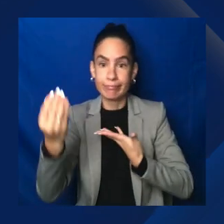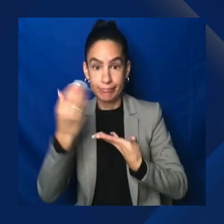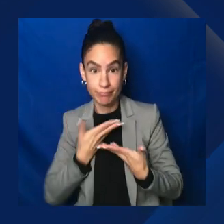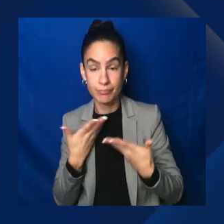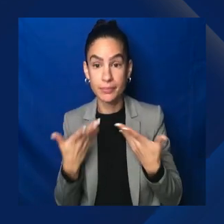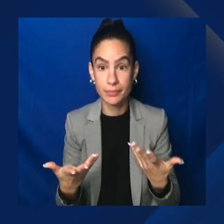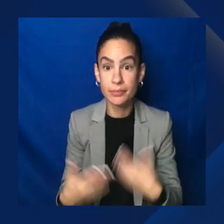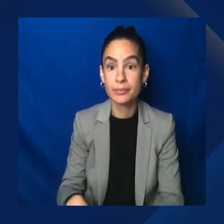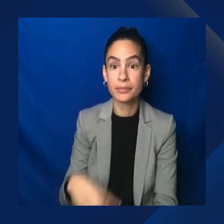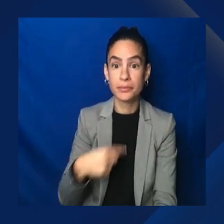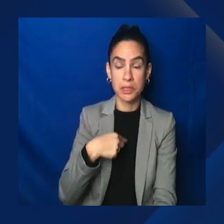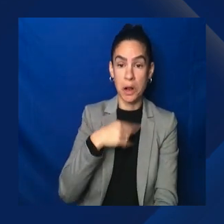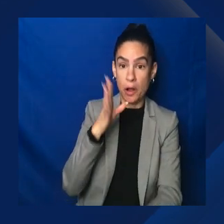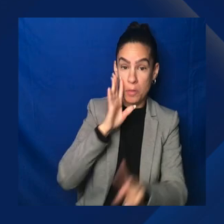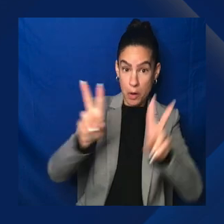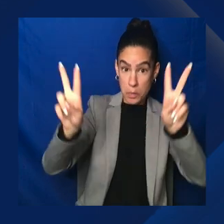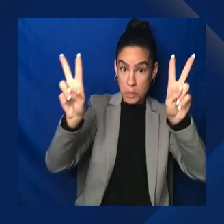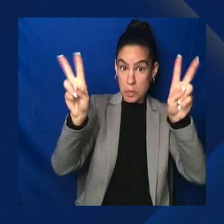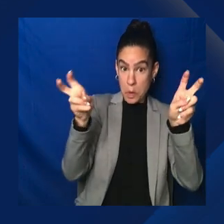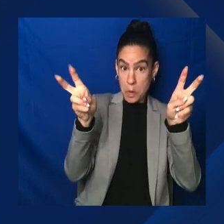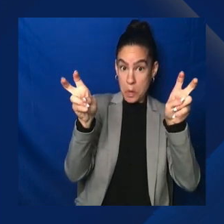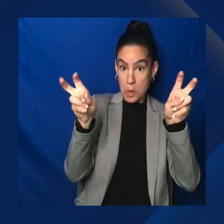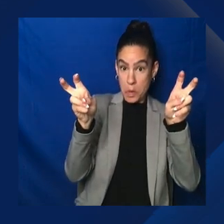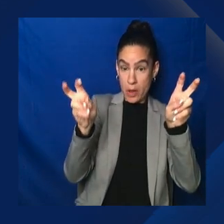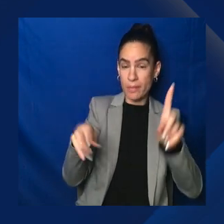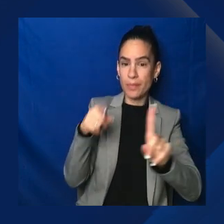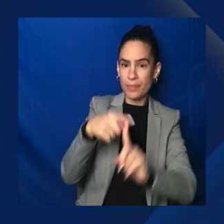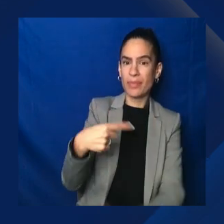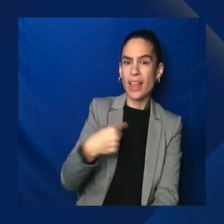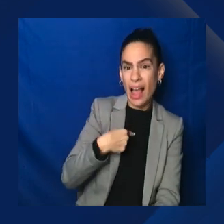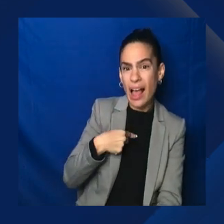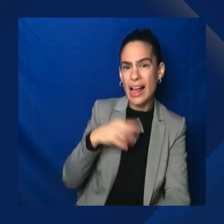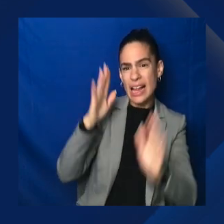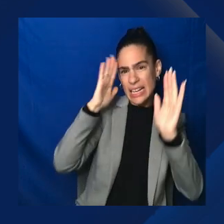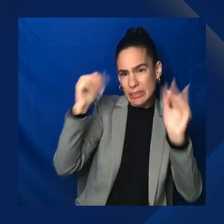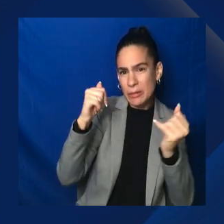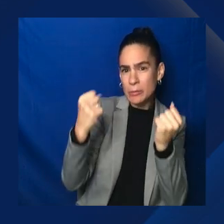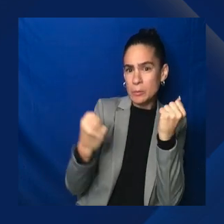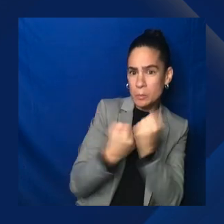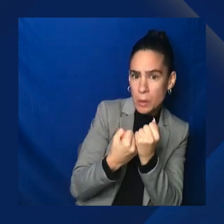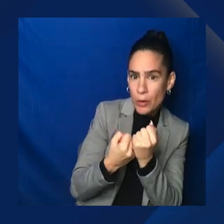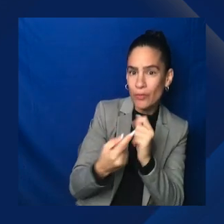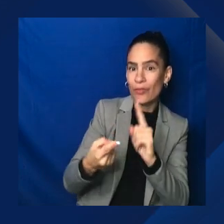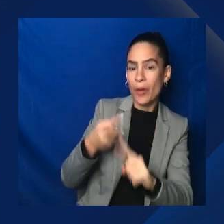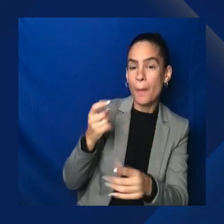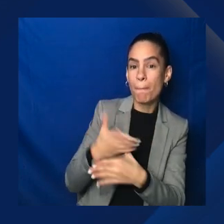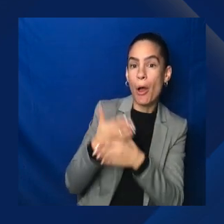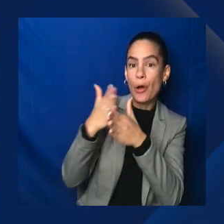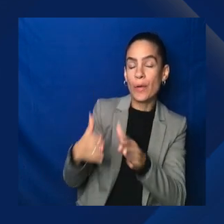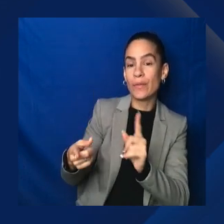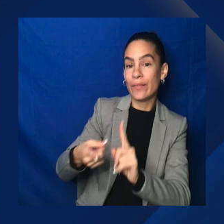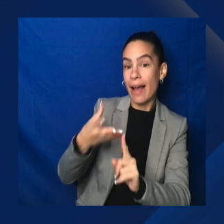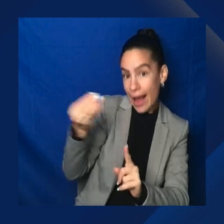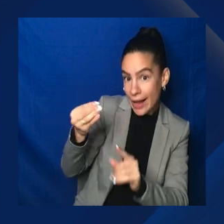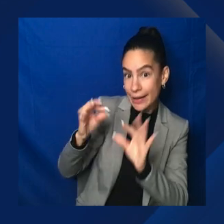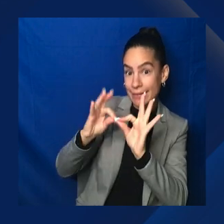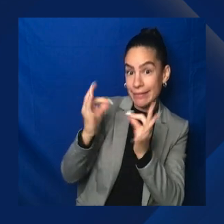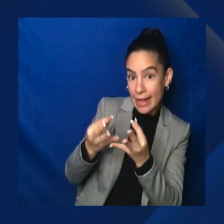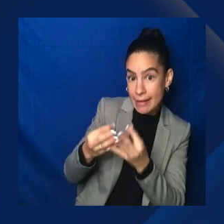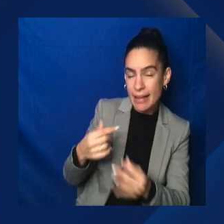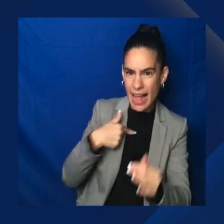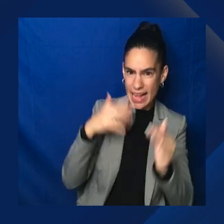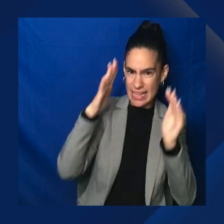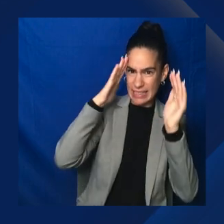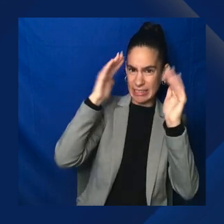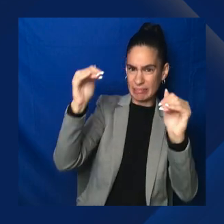I expect support from my partner and family. It's expected and should be provided without my having to